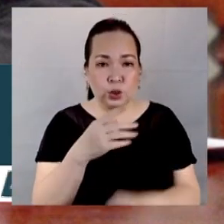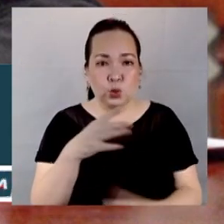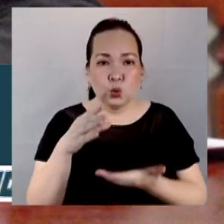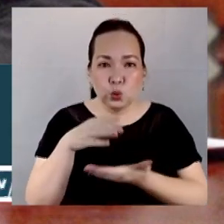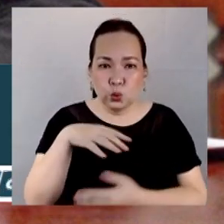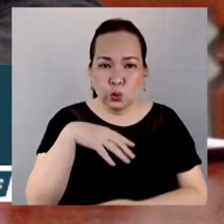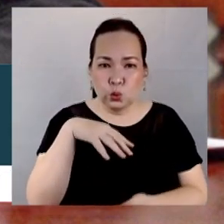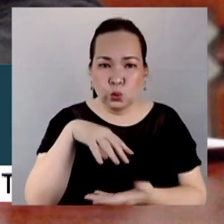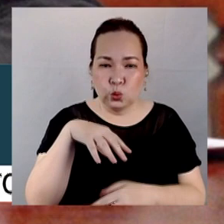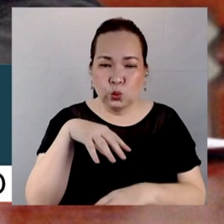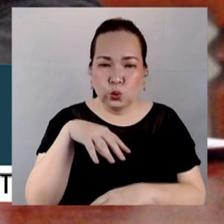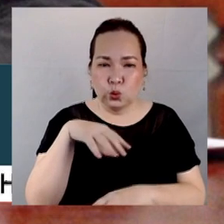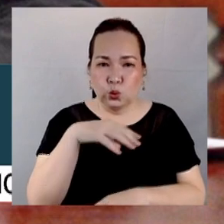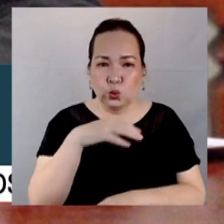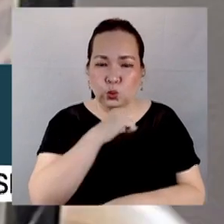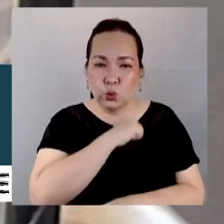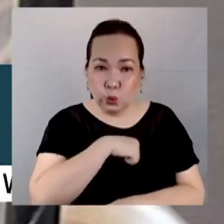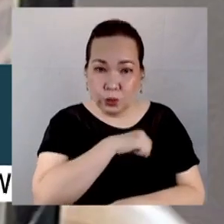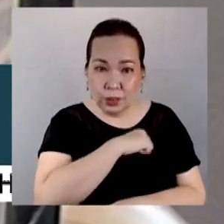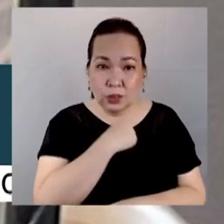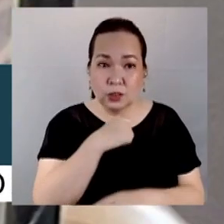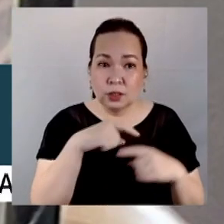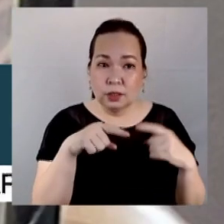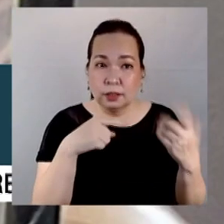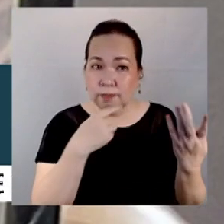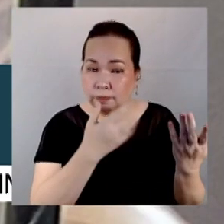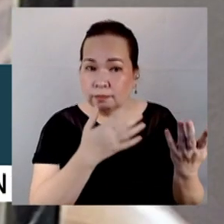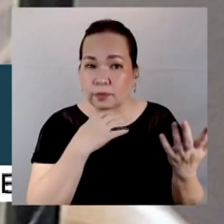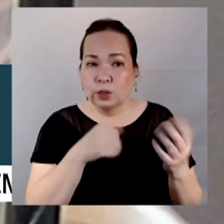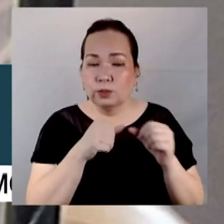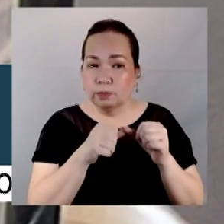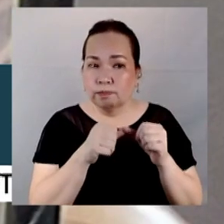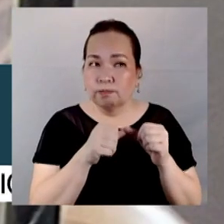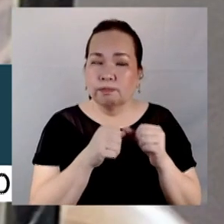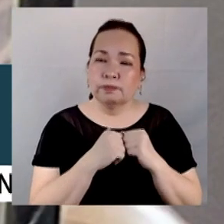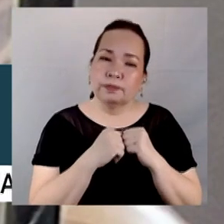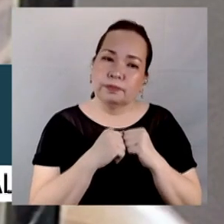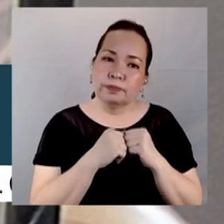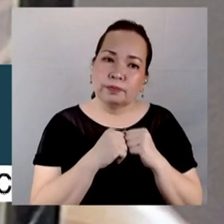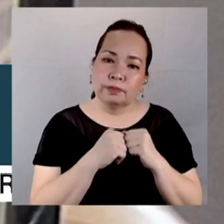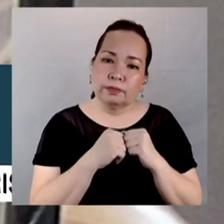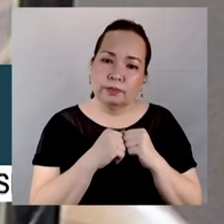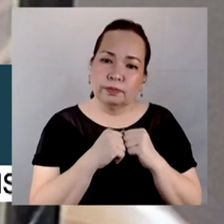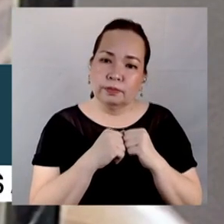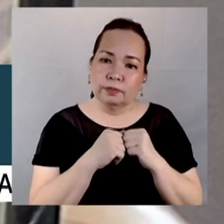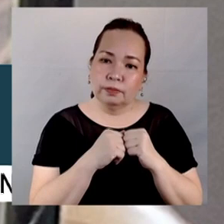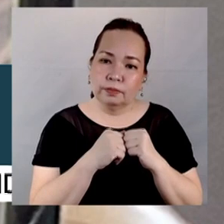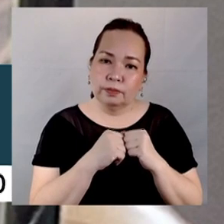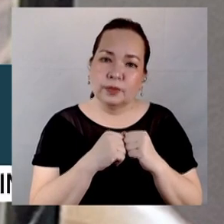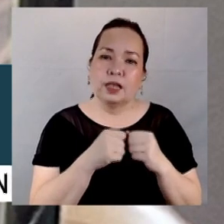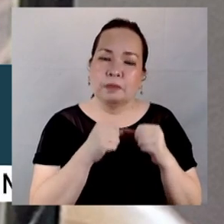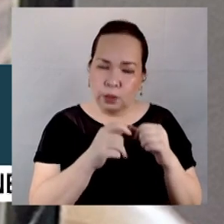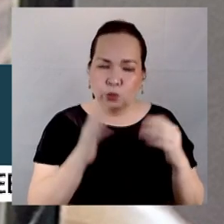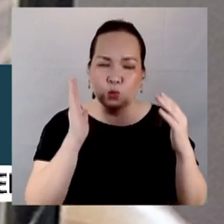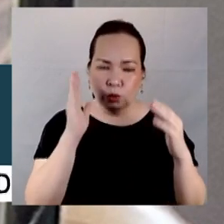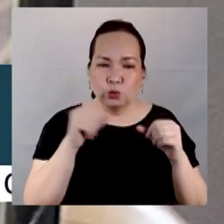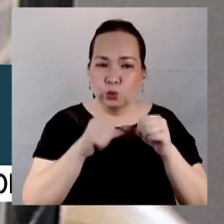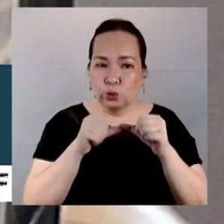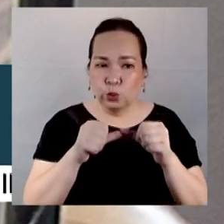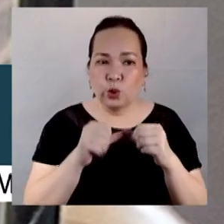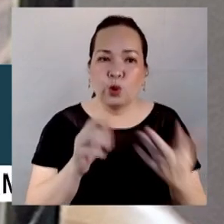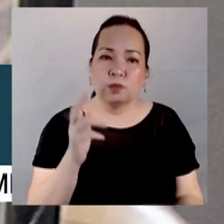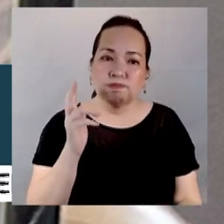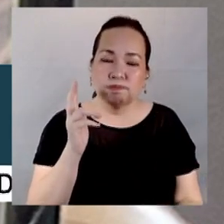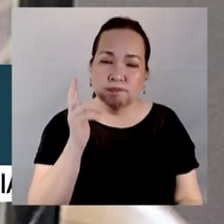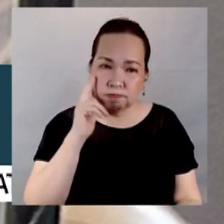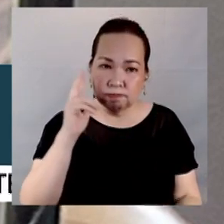Marcos Jr. committed to continue his President Rodrigo Duterte's war on drugs, but with the caveat that he will